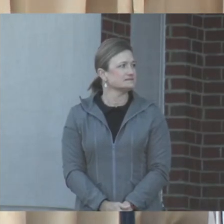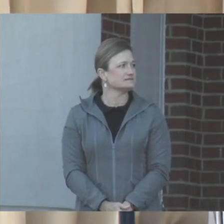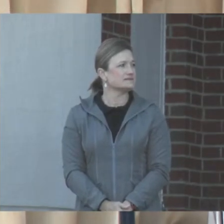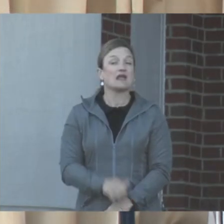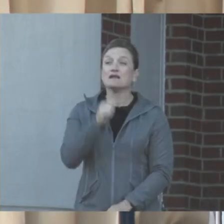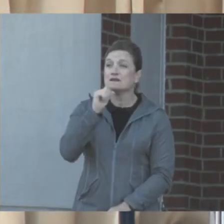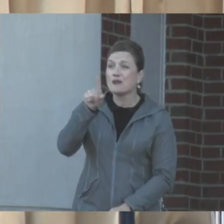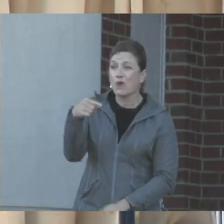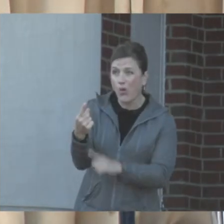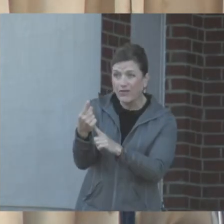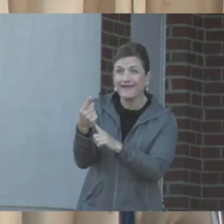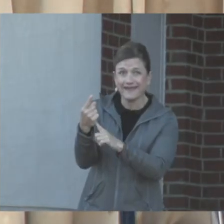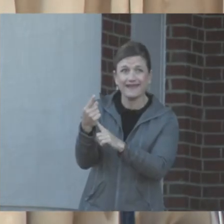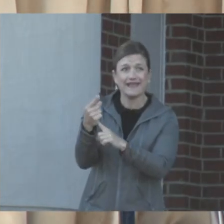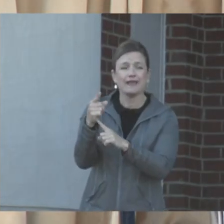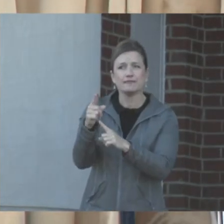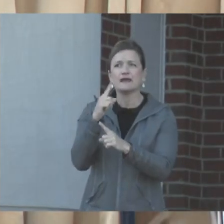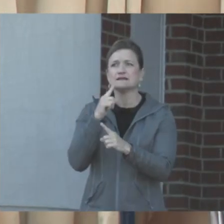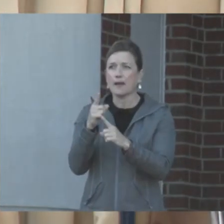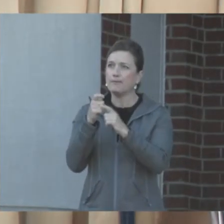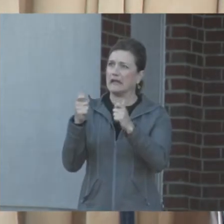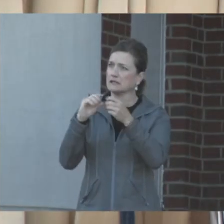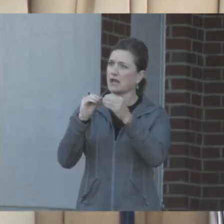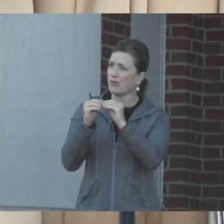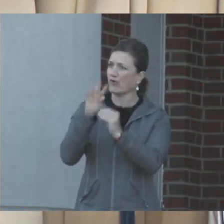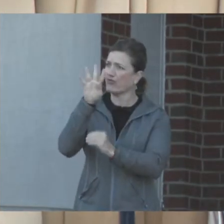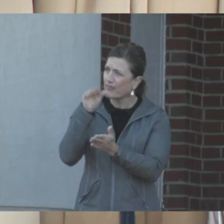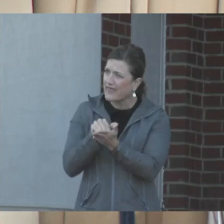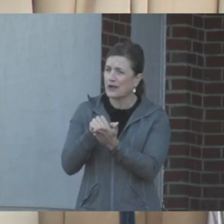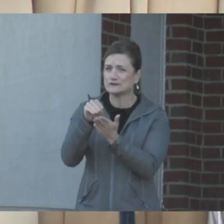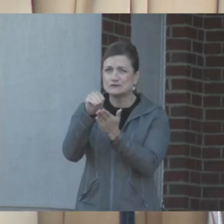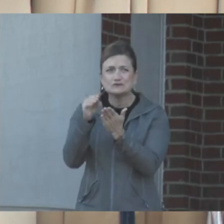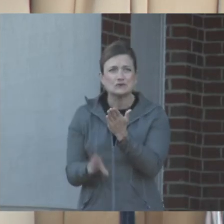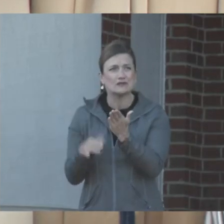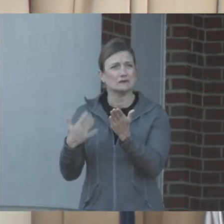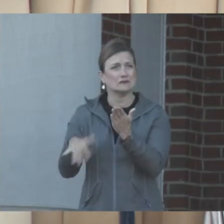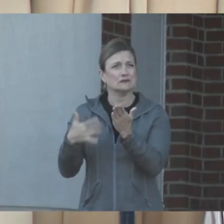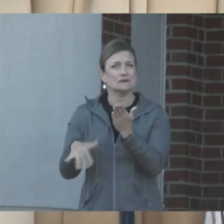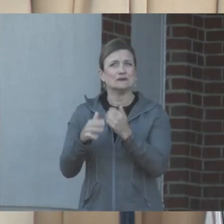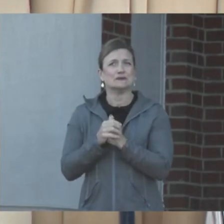Not only is that a pretty big number and pretty significant,